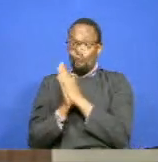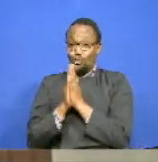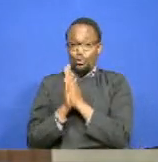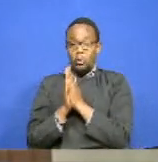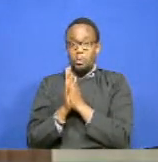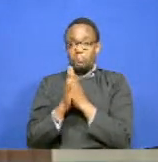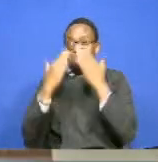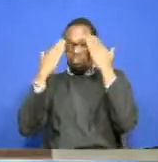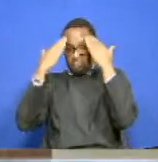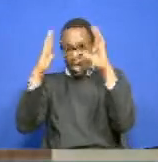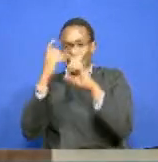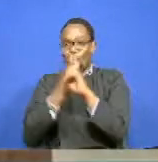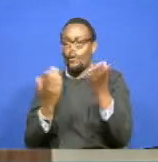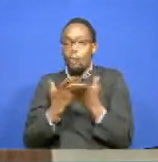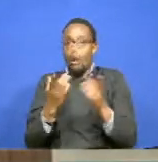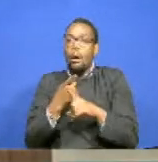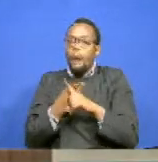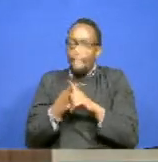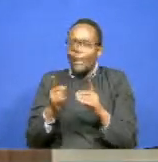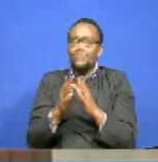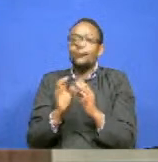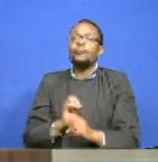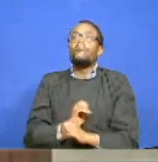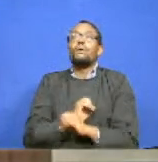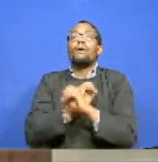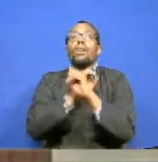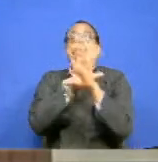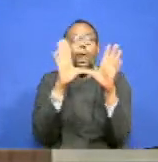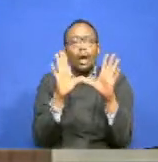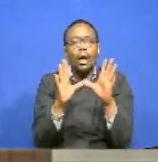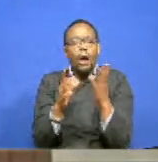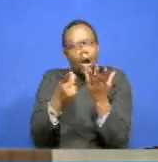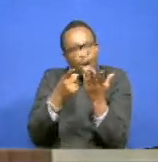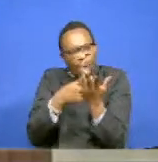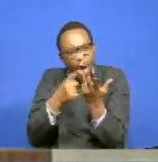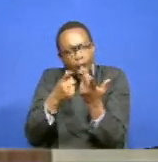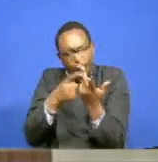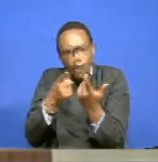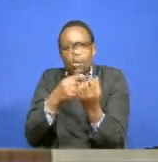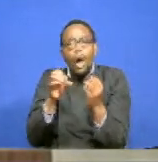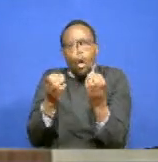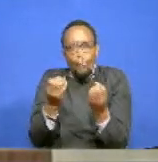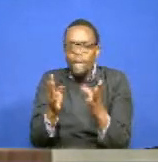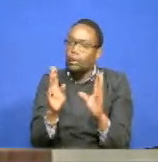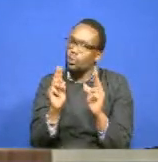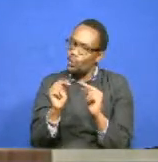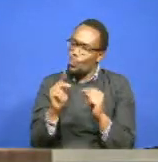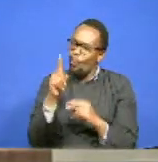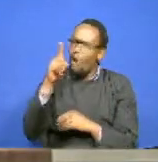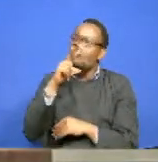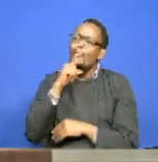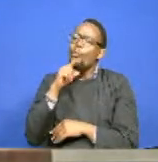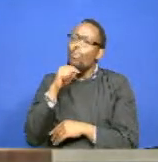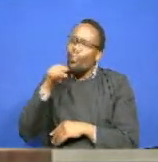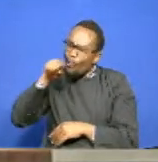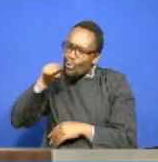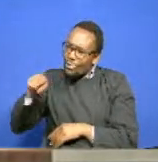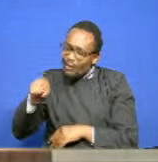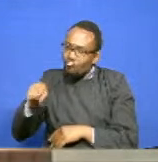source, but it tells us a story. It is not the numbers. The only one boy that turned to Christ,